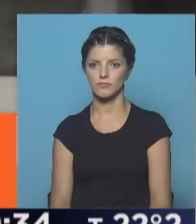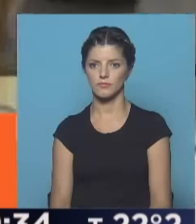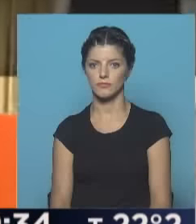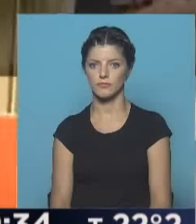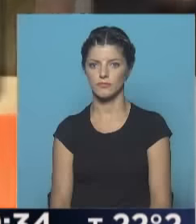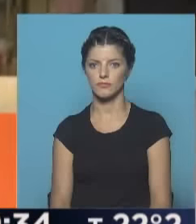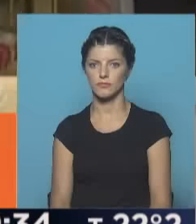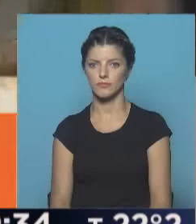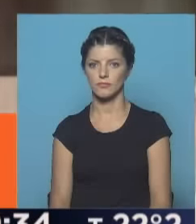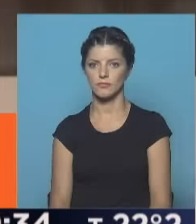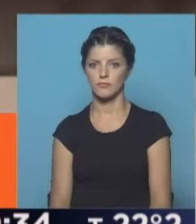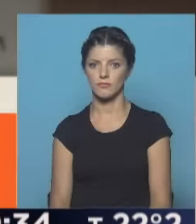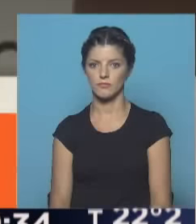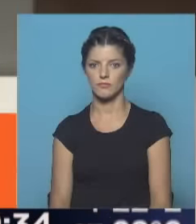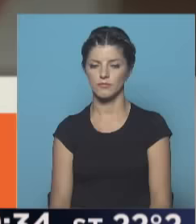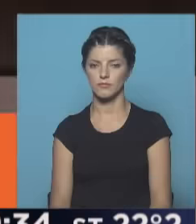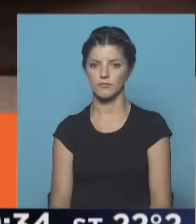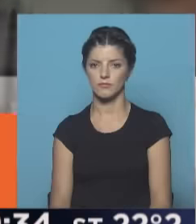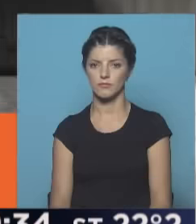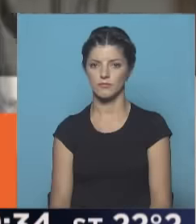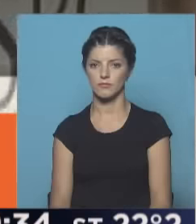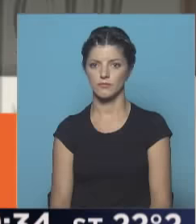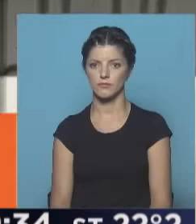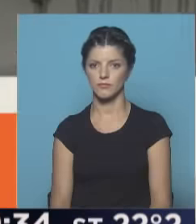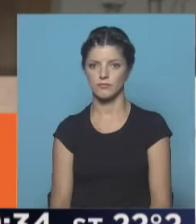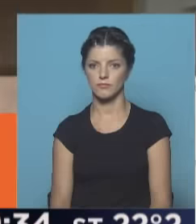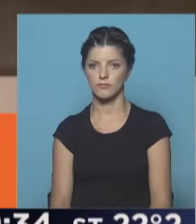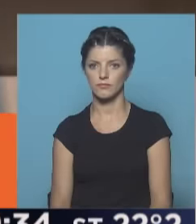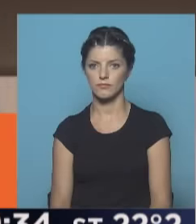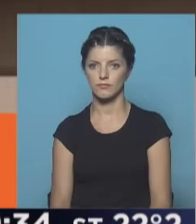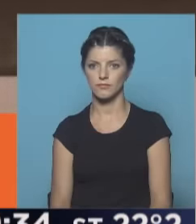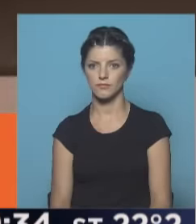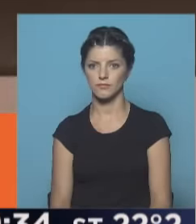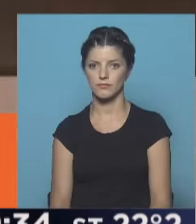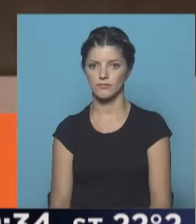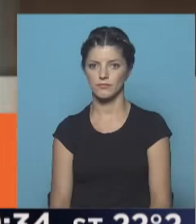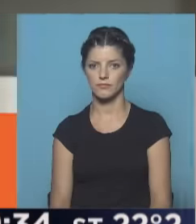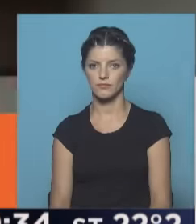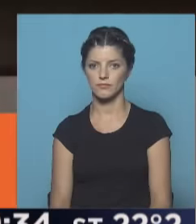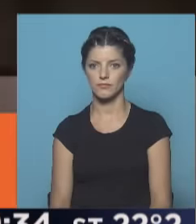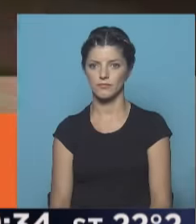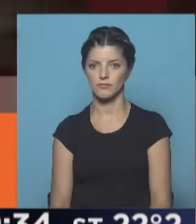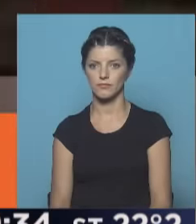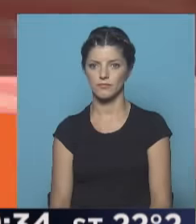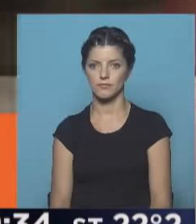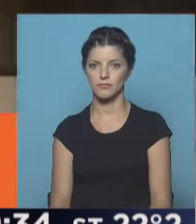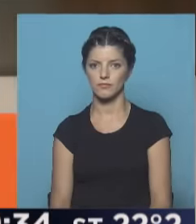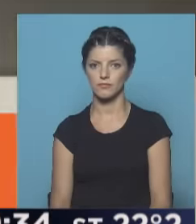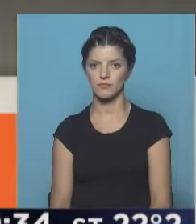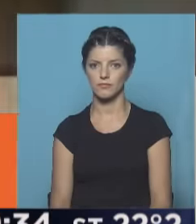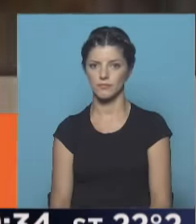morning. You decided your vote? Yes. No comment. For her. I'm with